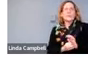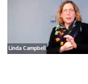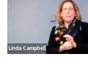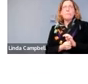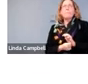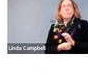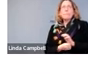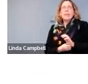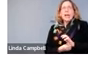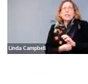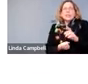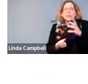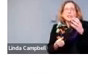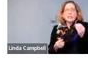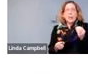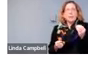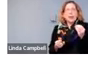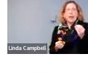off.